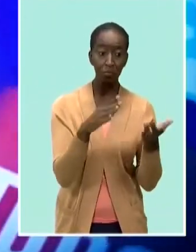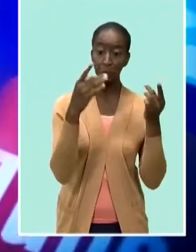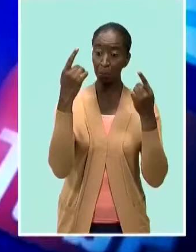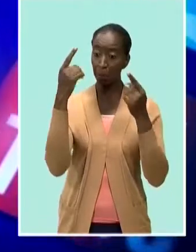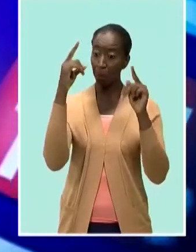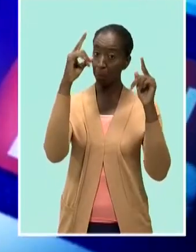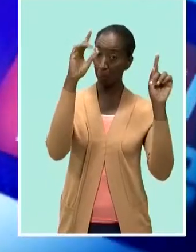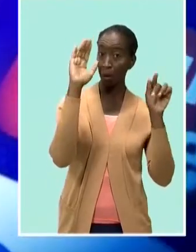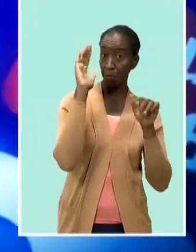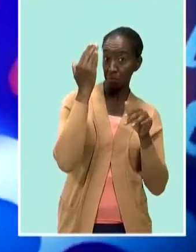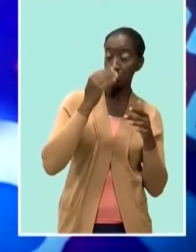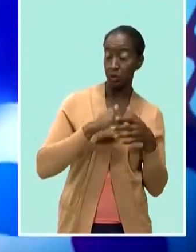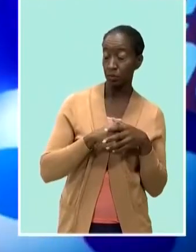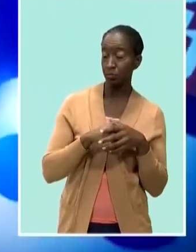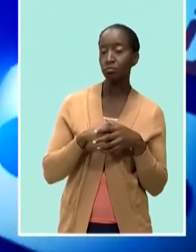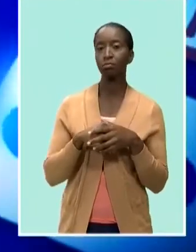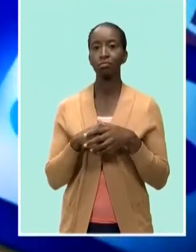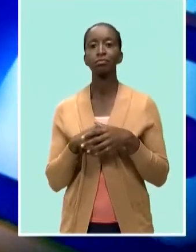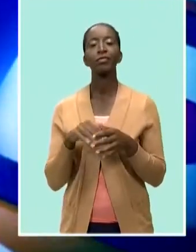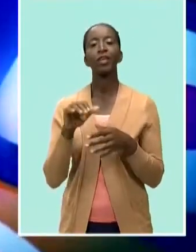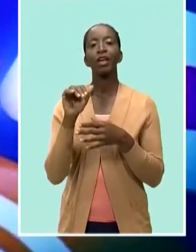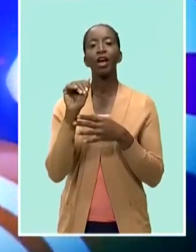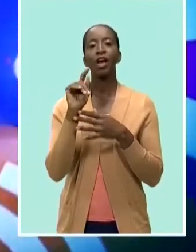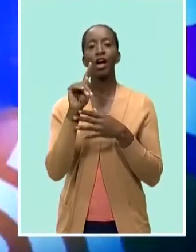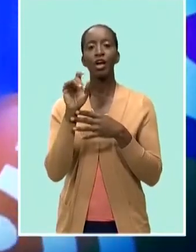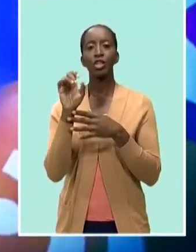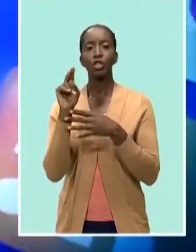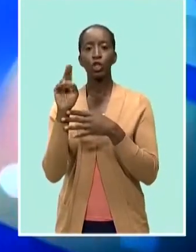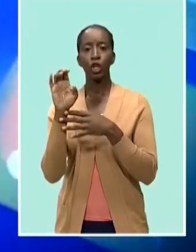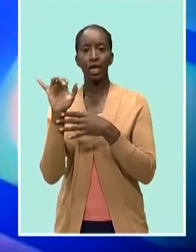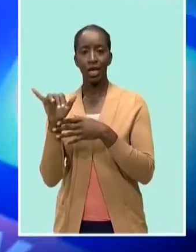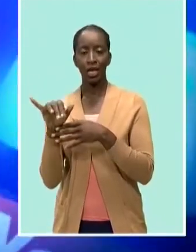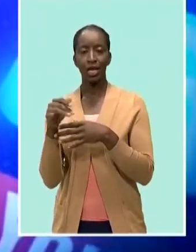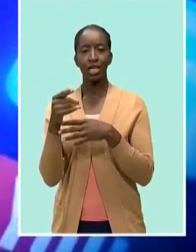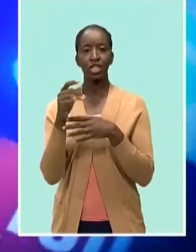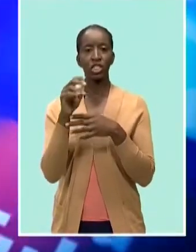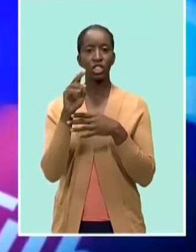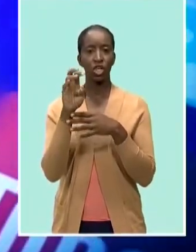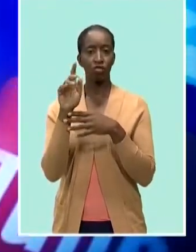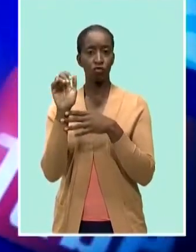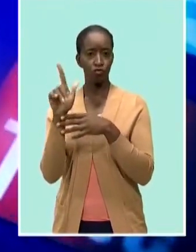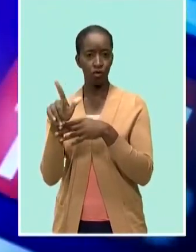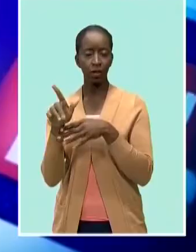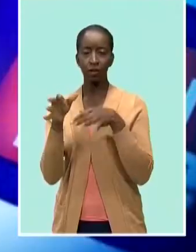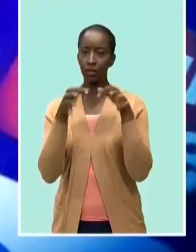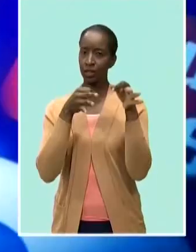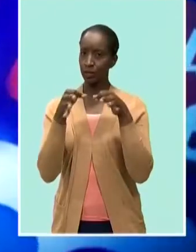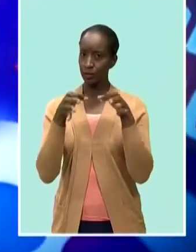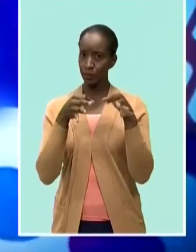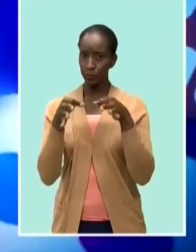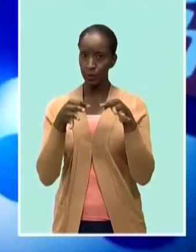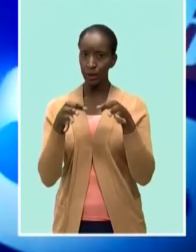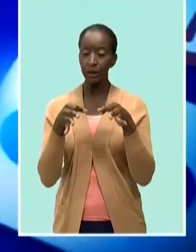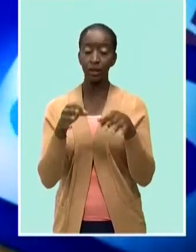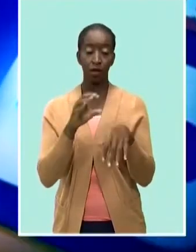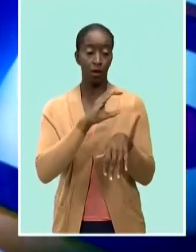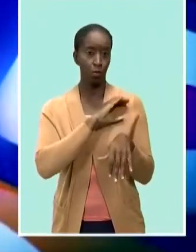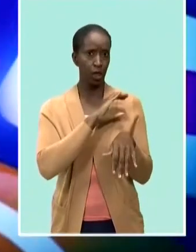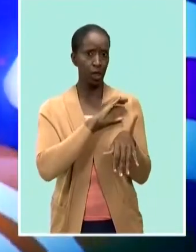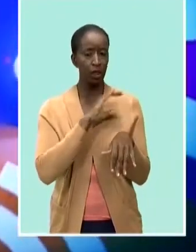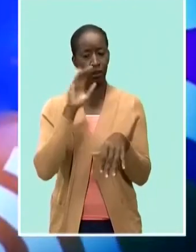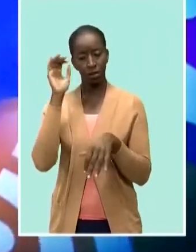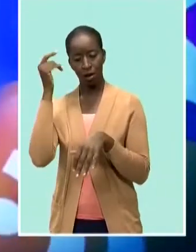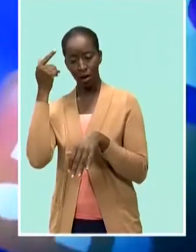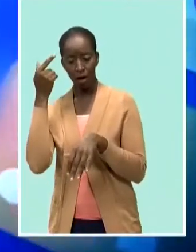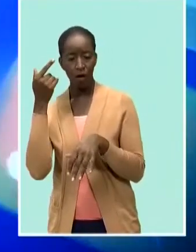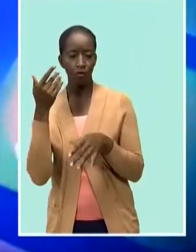according to Attorney General Dale Marshall, is an increase in resources that has been given to the force. And